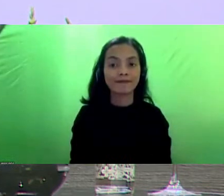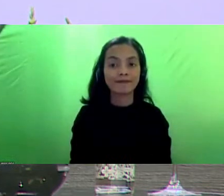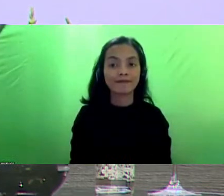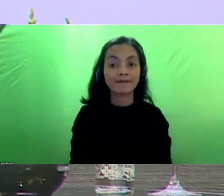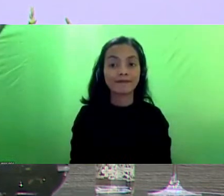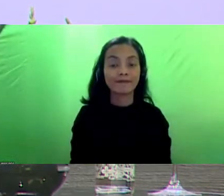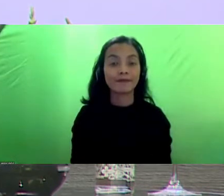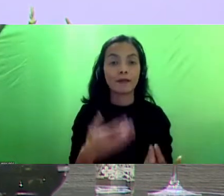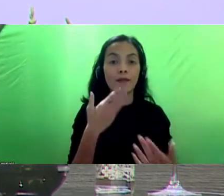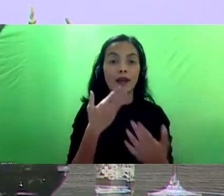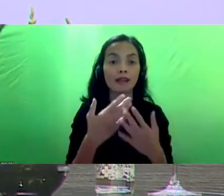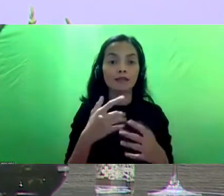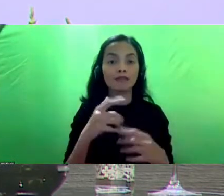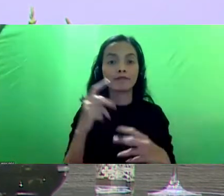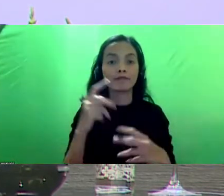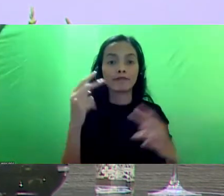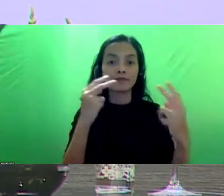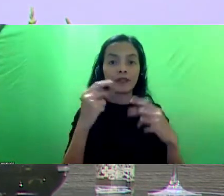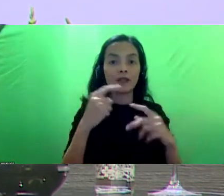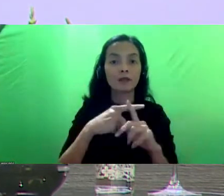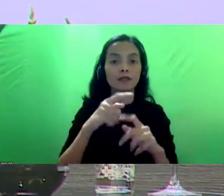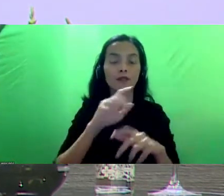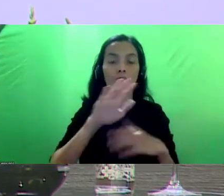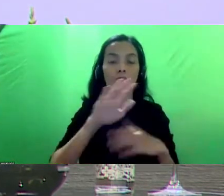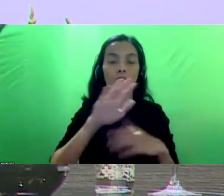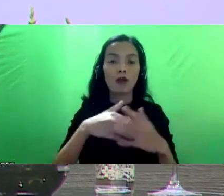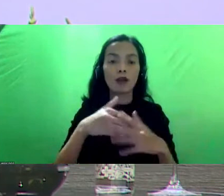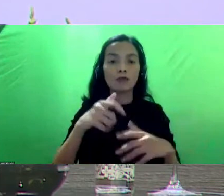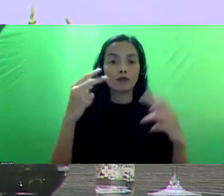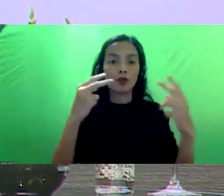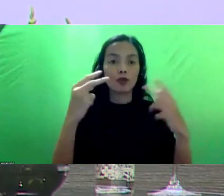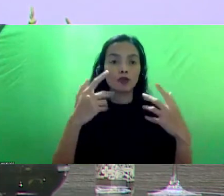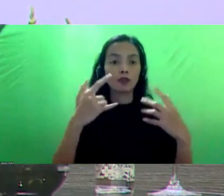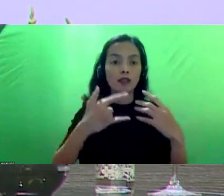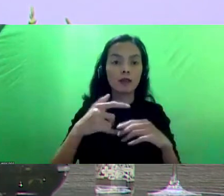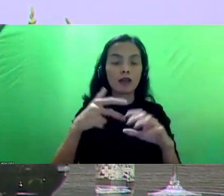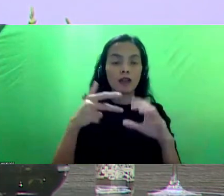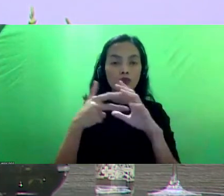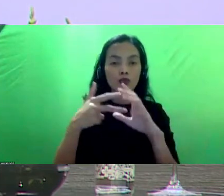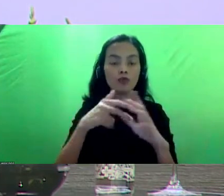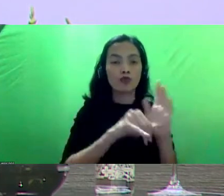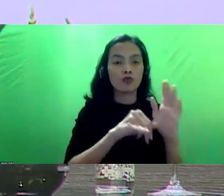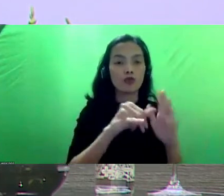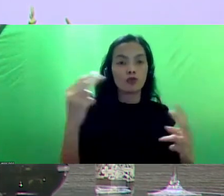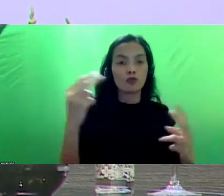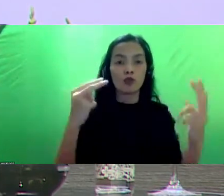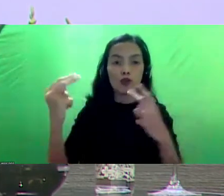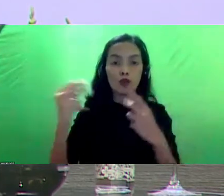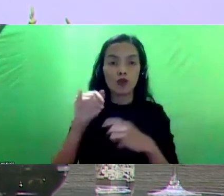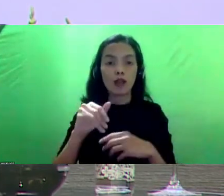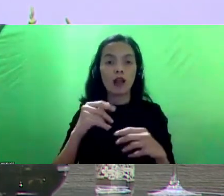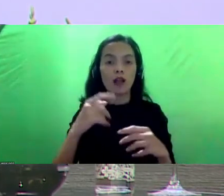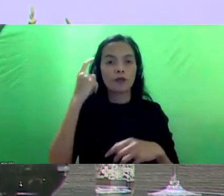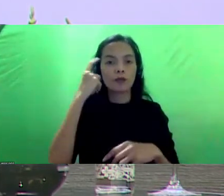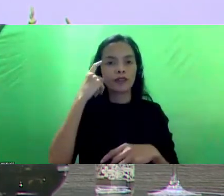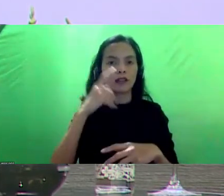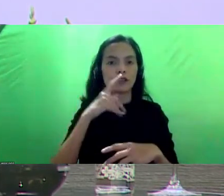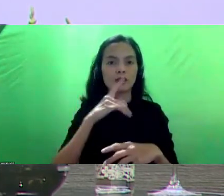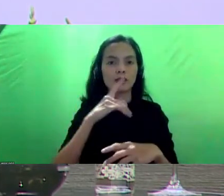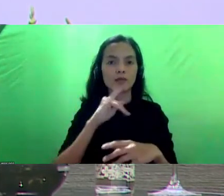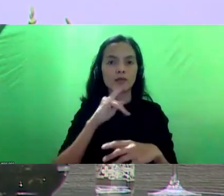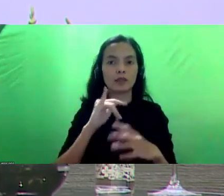staying with us throughout the session, and those who are joining us via Zoom and YouTube. I think it's been a fruitful discussion, and I hope